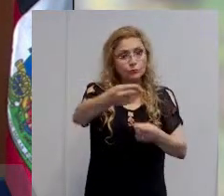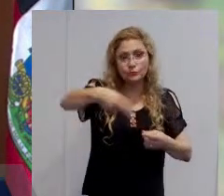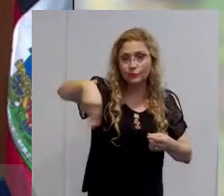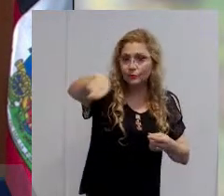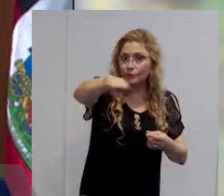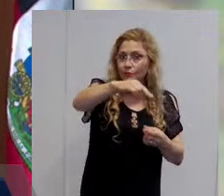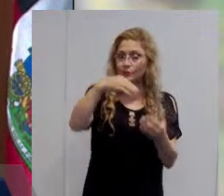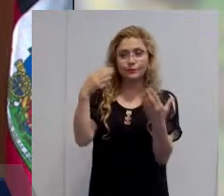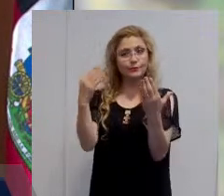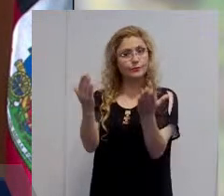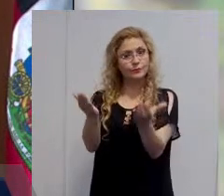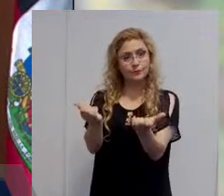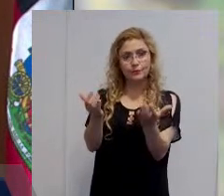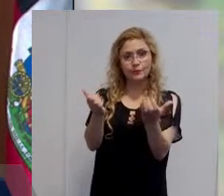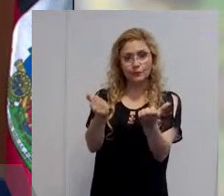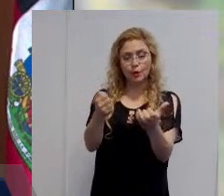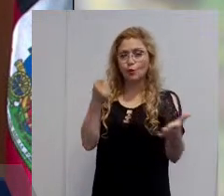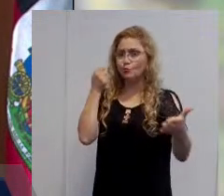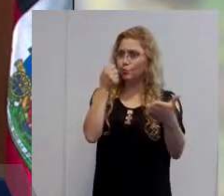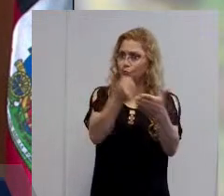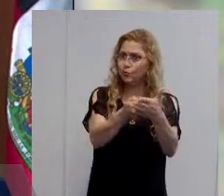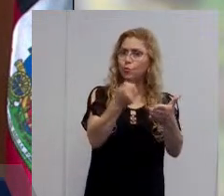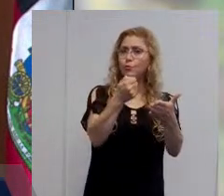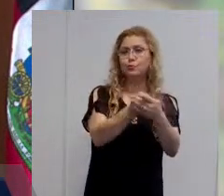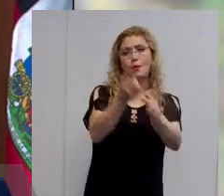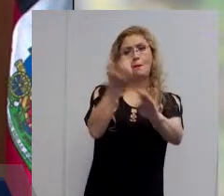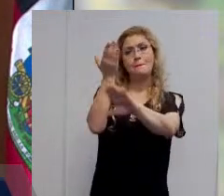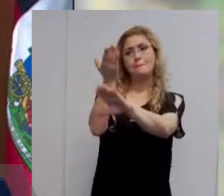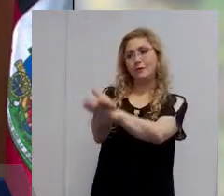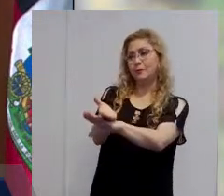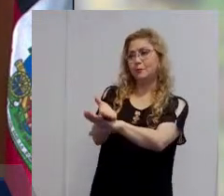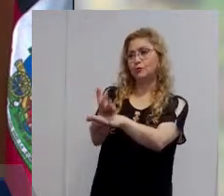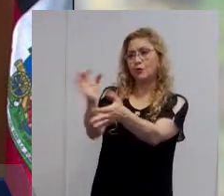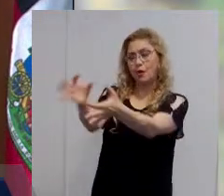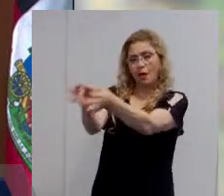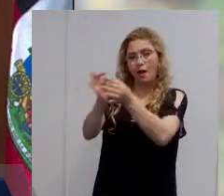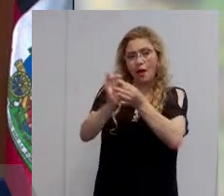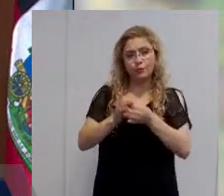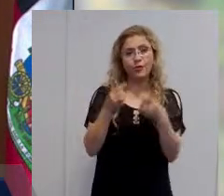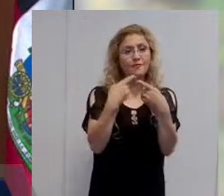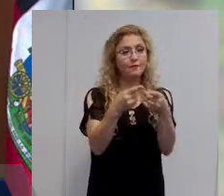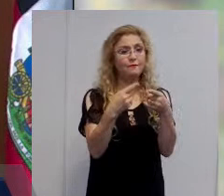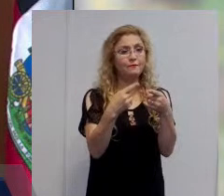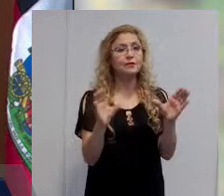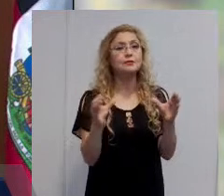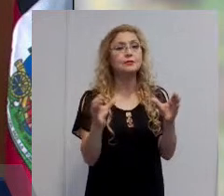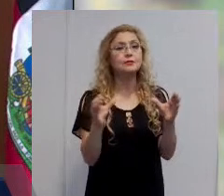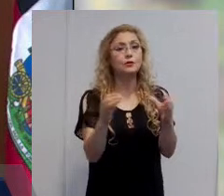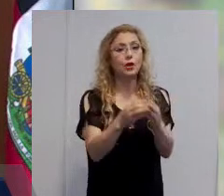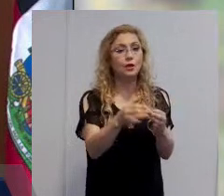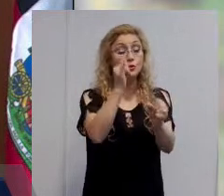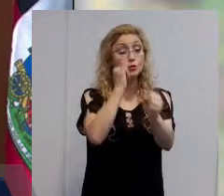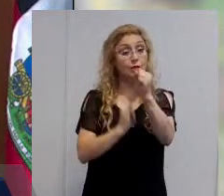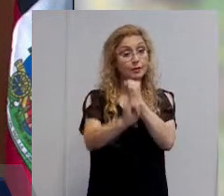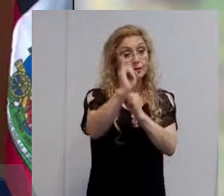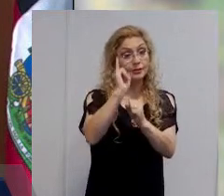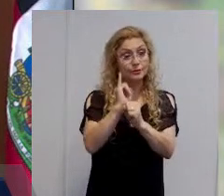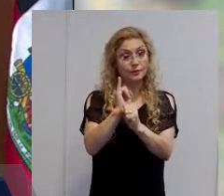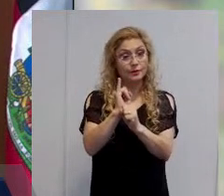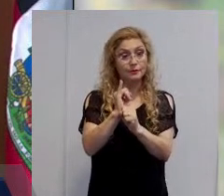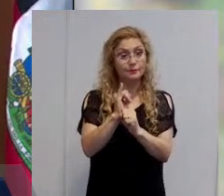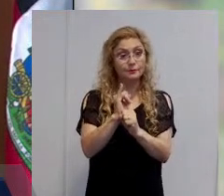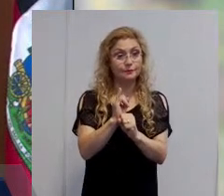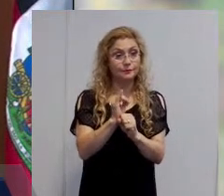There, we will need and appeal to the various international agencies